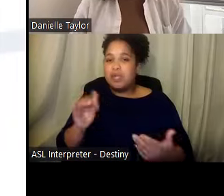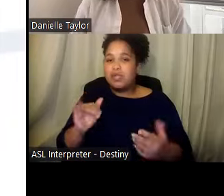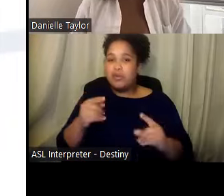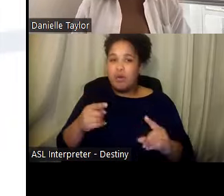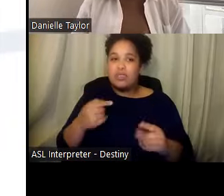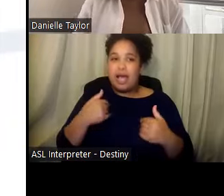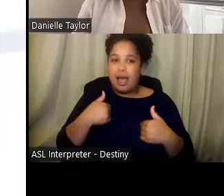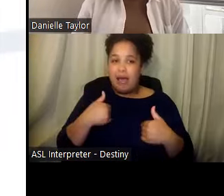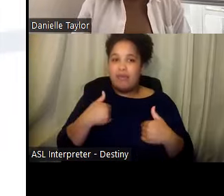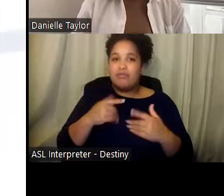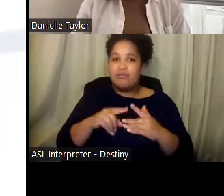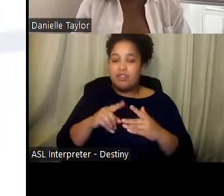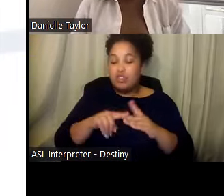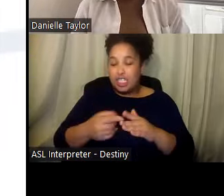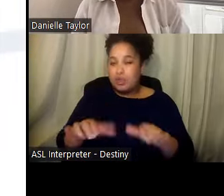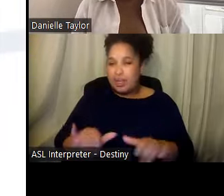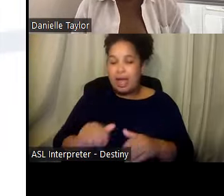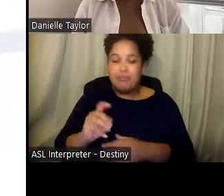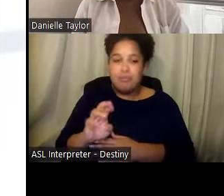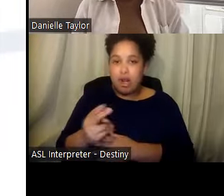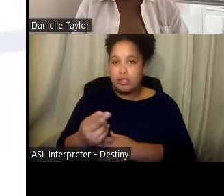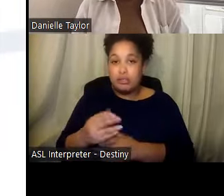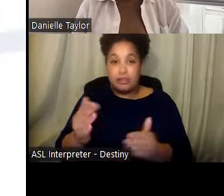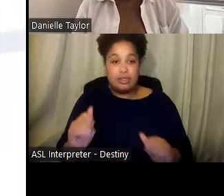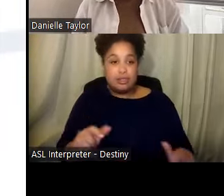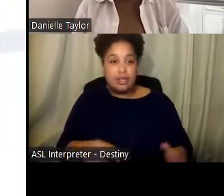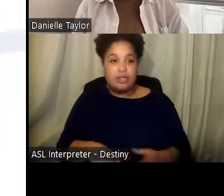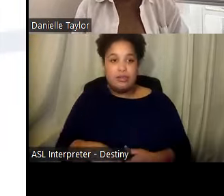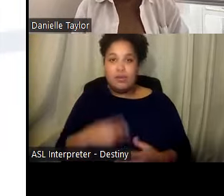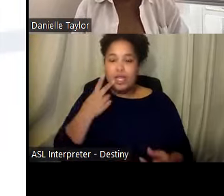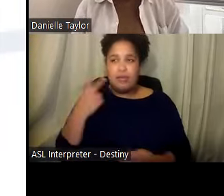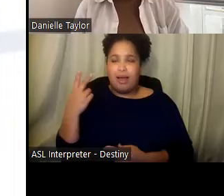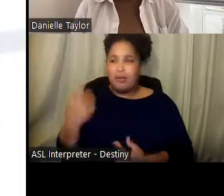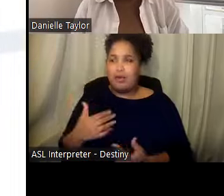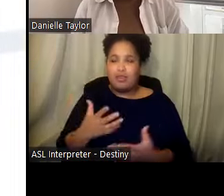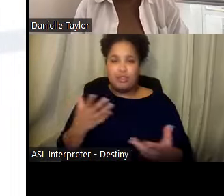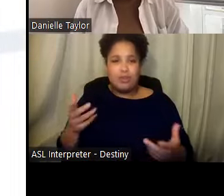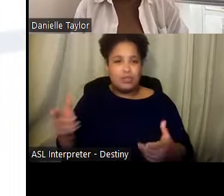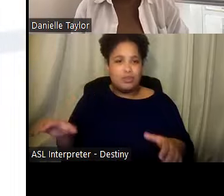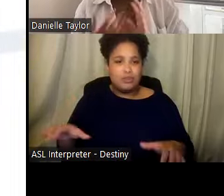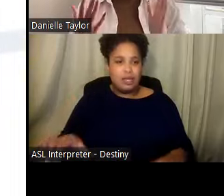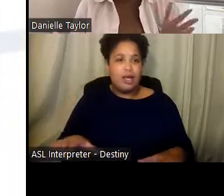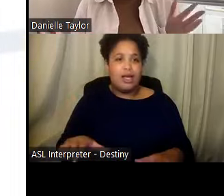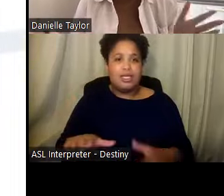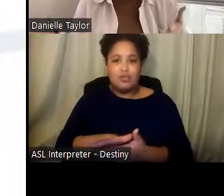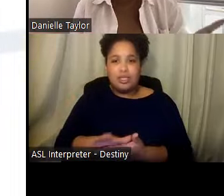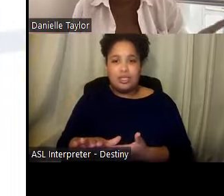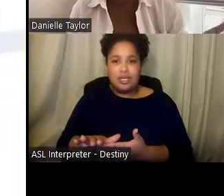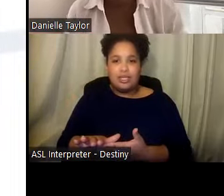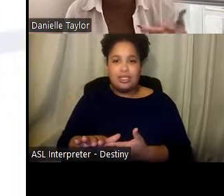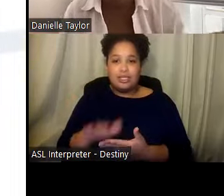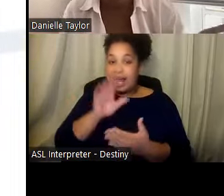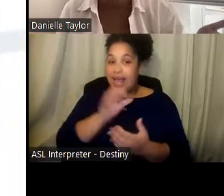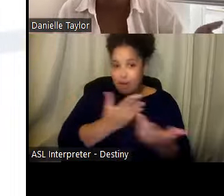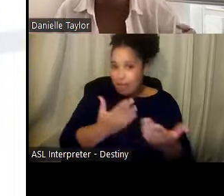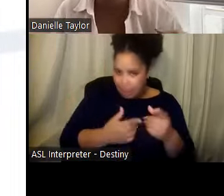So I look back every now and again and think, oh my gosh, we've accomplished so much, and it's really cool to put it here on a thing. This is not even all of it, but